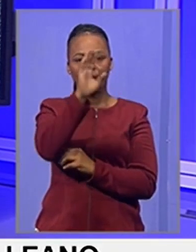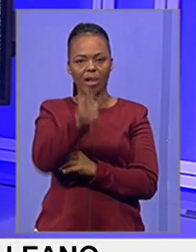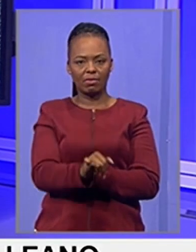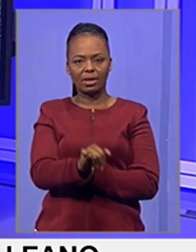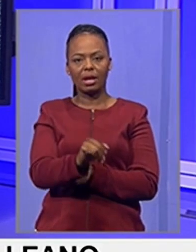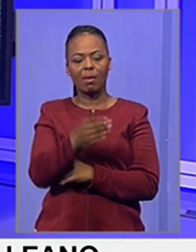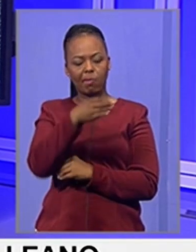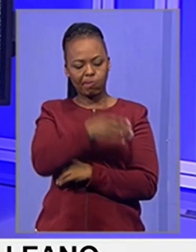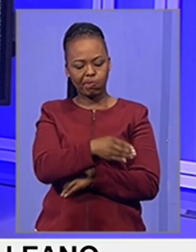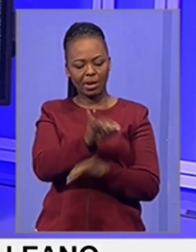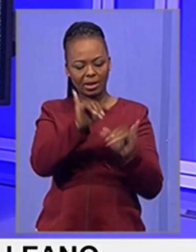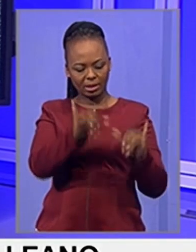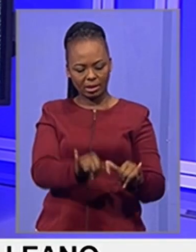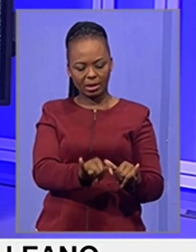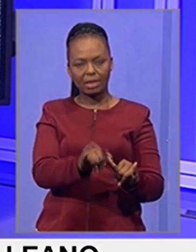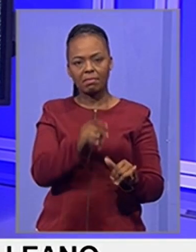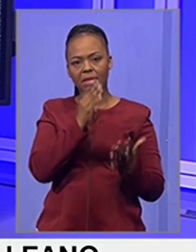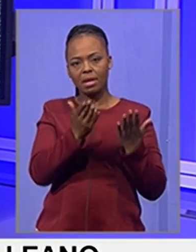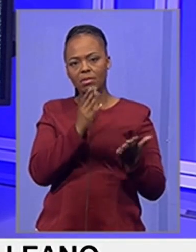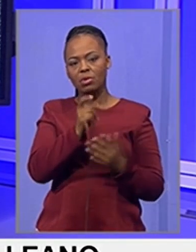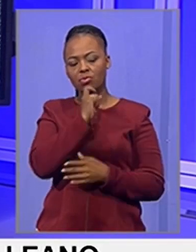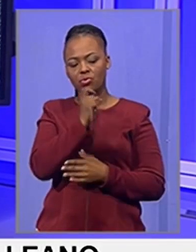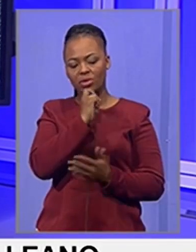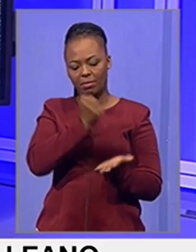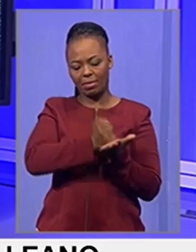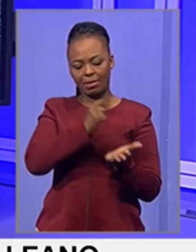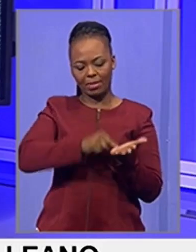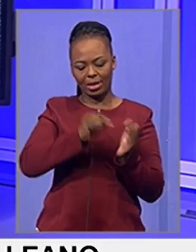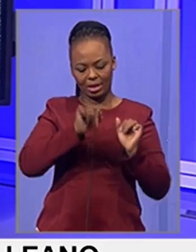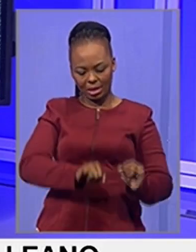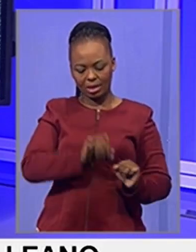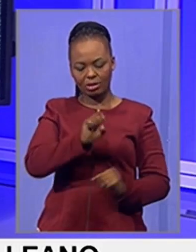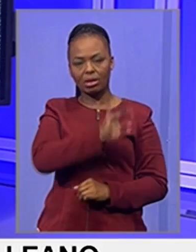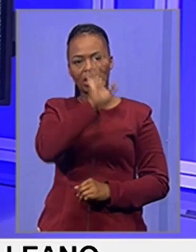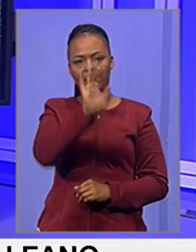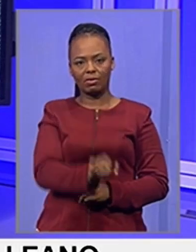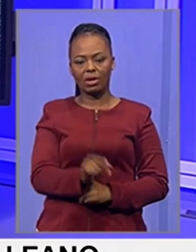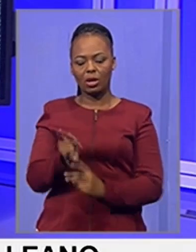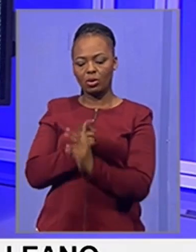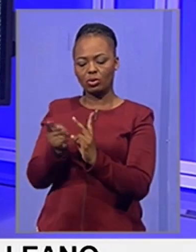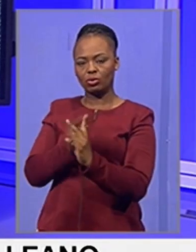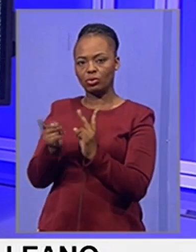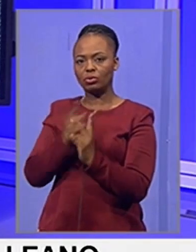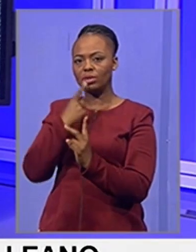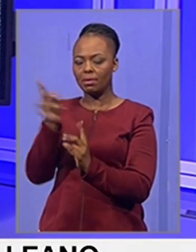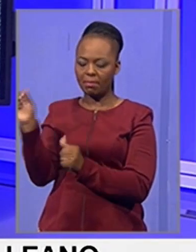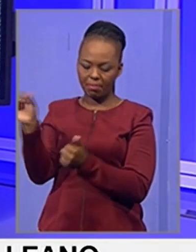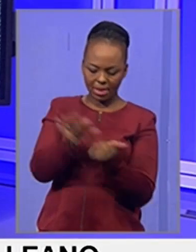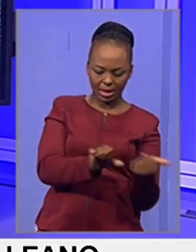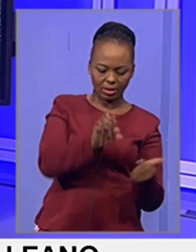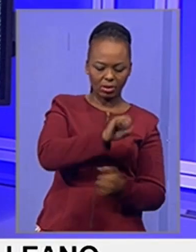ba ka tswa ba santse ba dirisa makwalo itshupo a mono gae. Bobedi bo batlelwa ditatofatso tsa